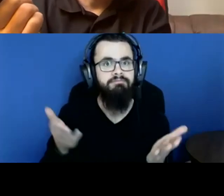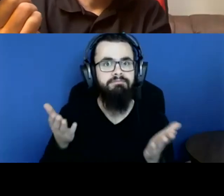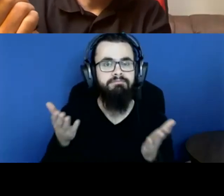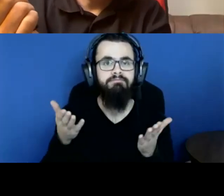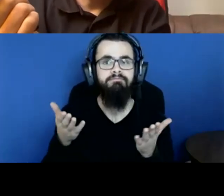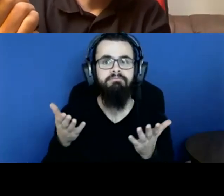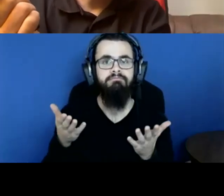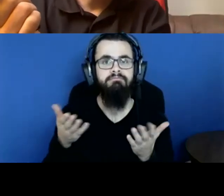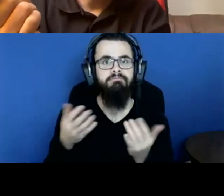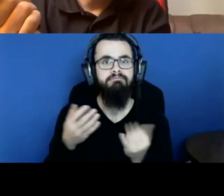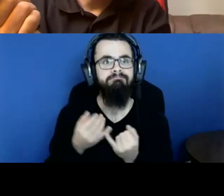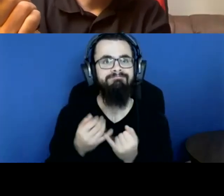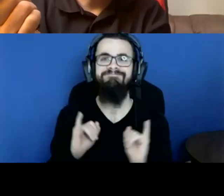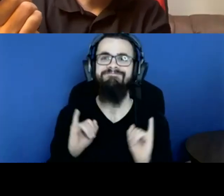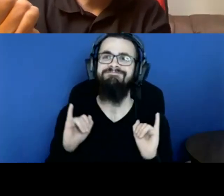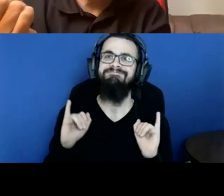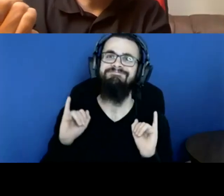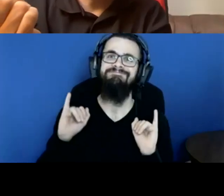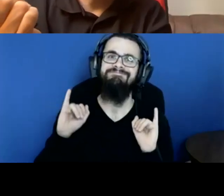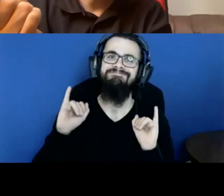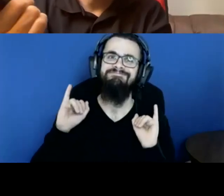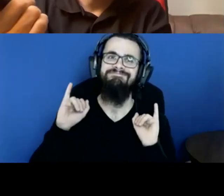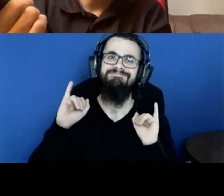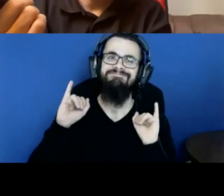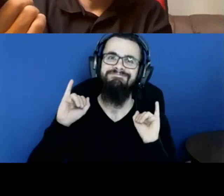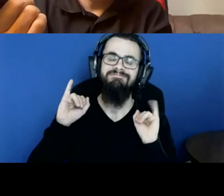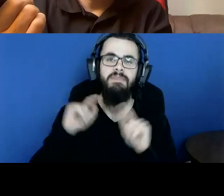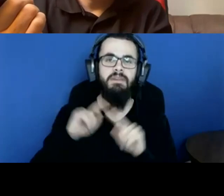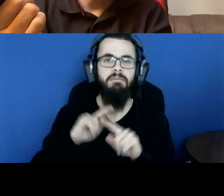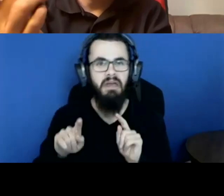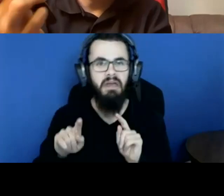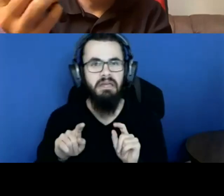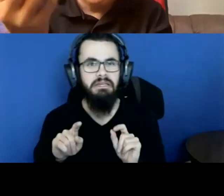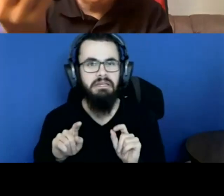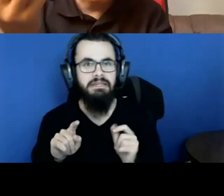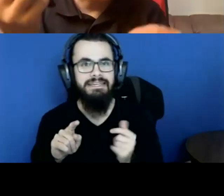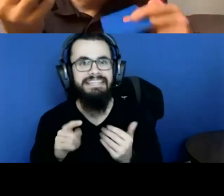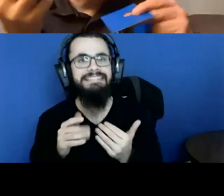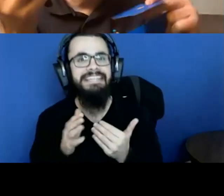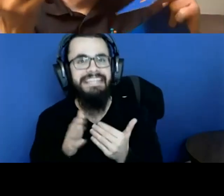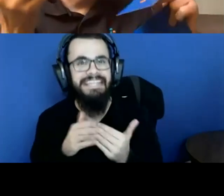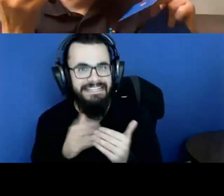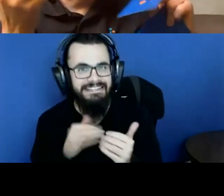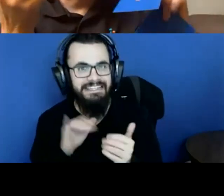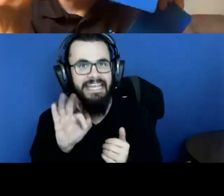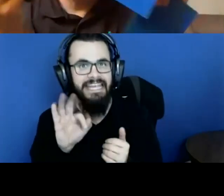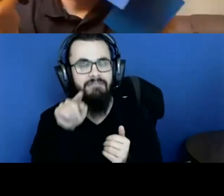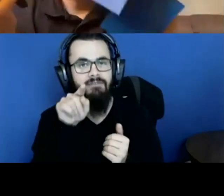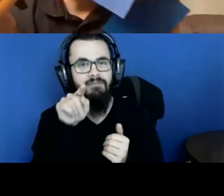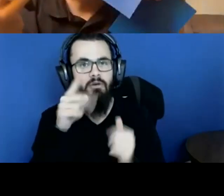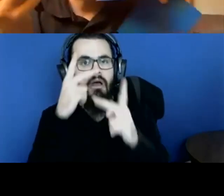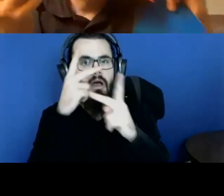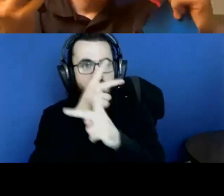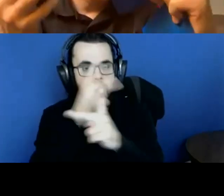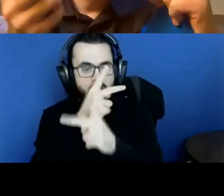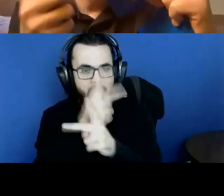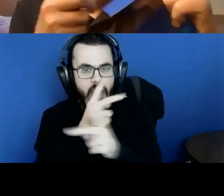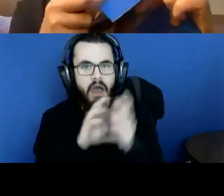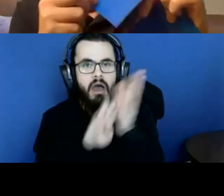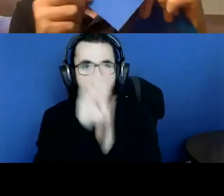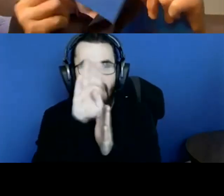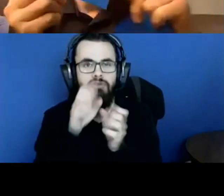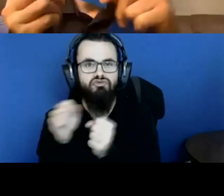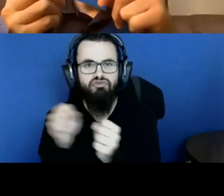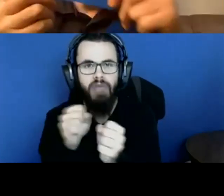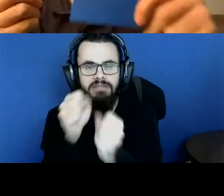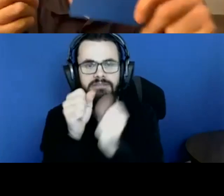you're independent, but it's easy when you come up with these little technologies,